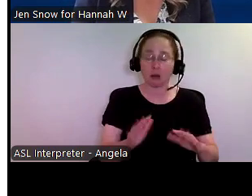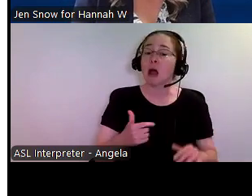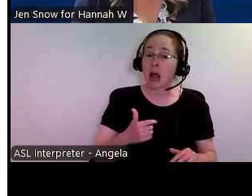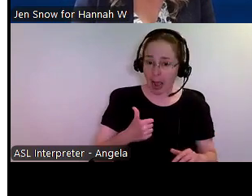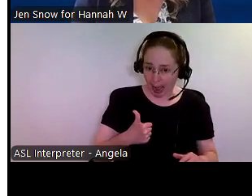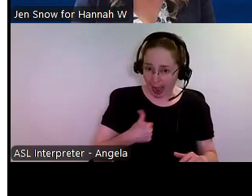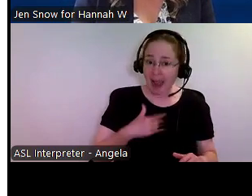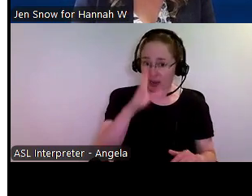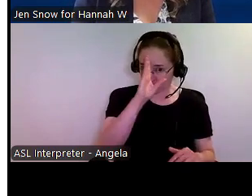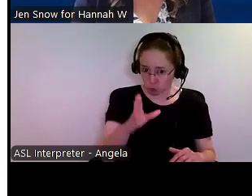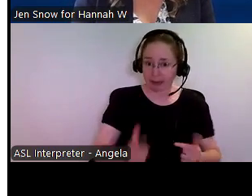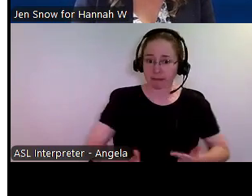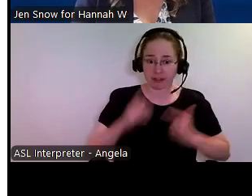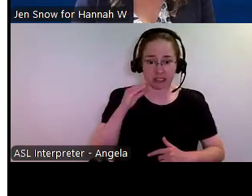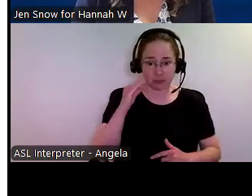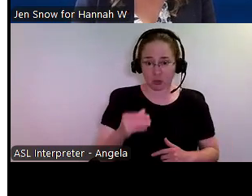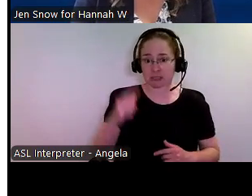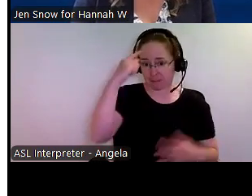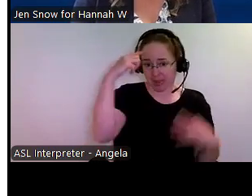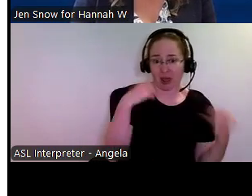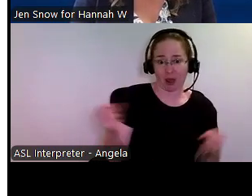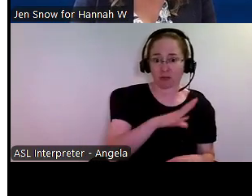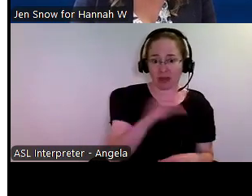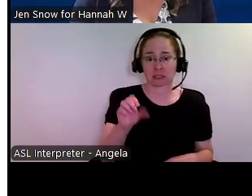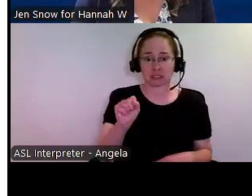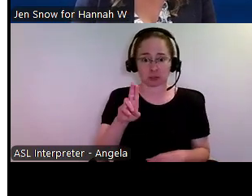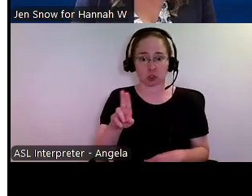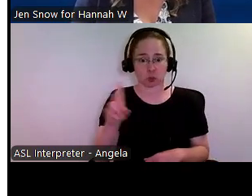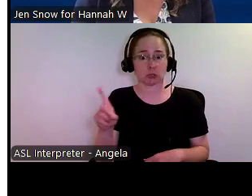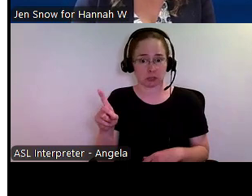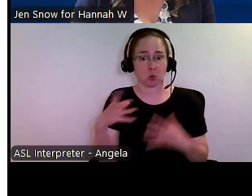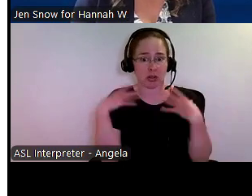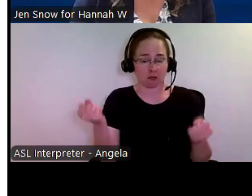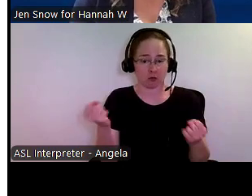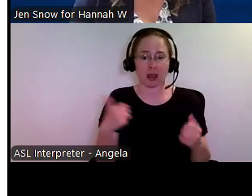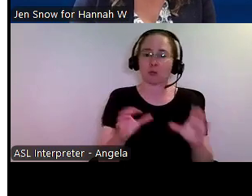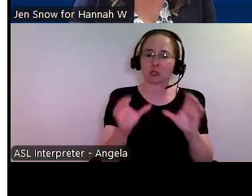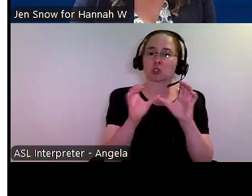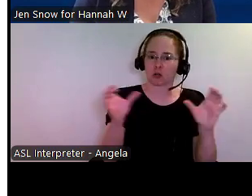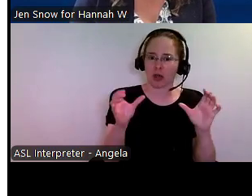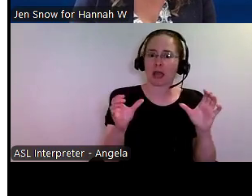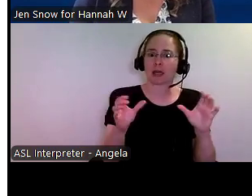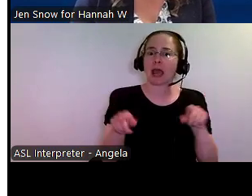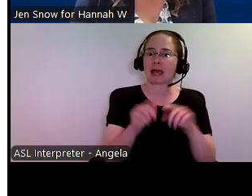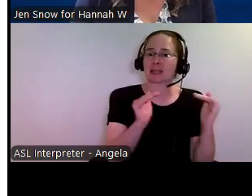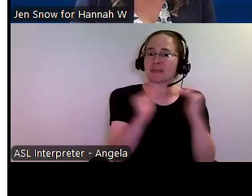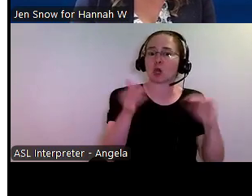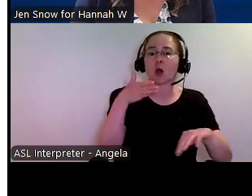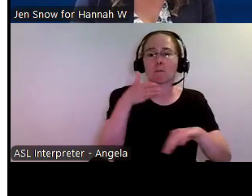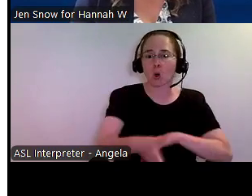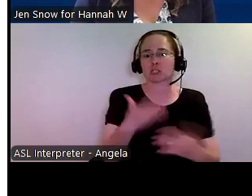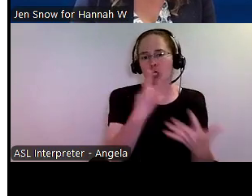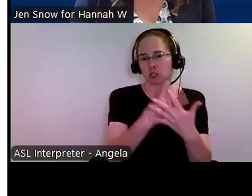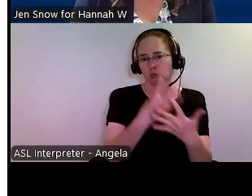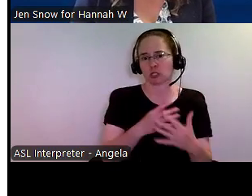with direct lived experience, mental health and substance use recovery, and I got certified as a peer post incarceration more than 10 years